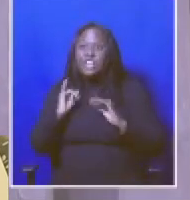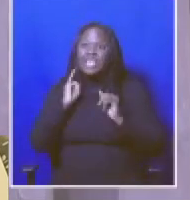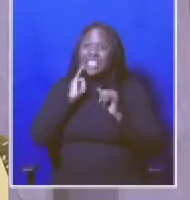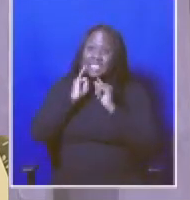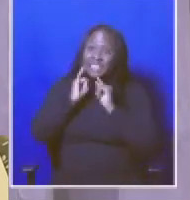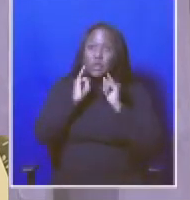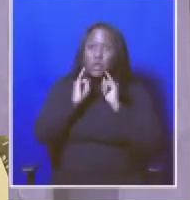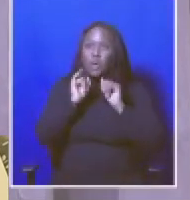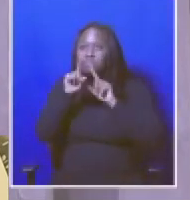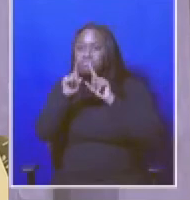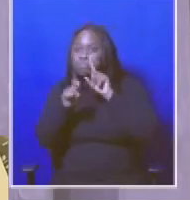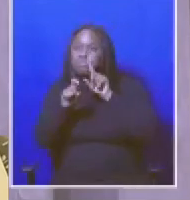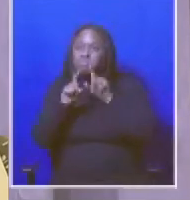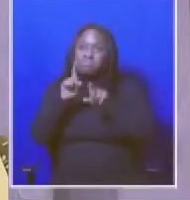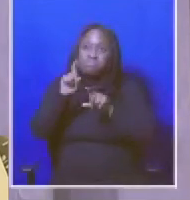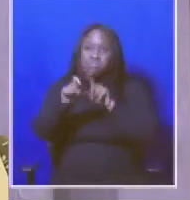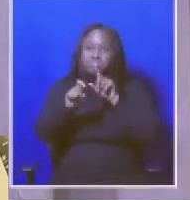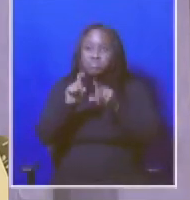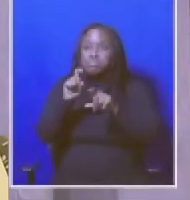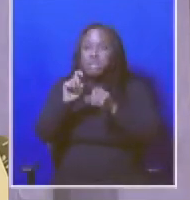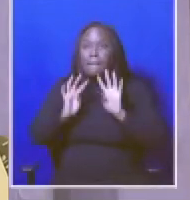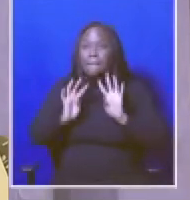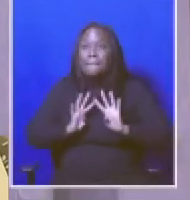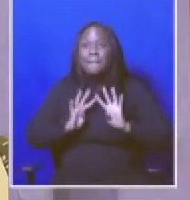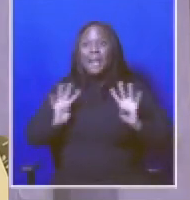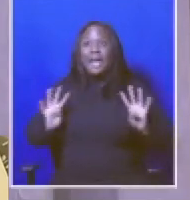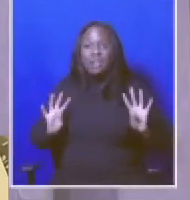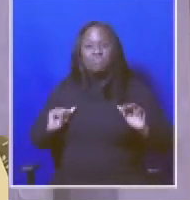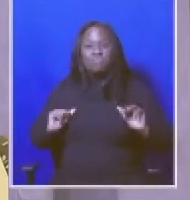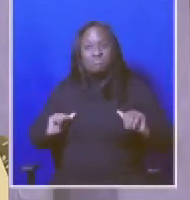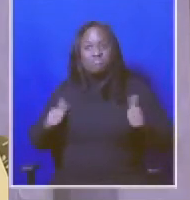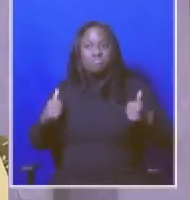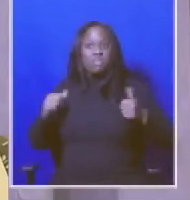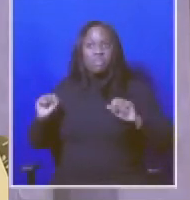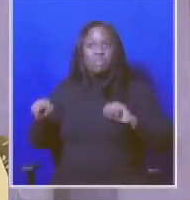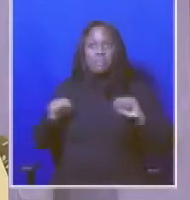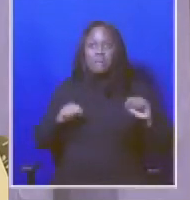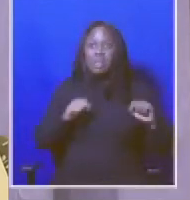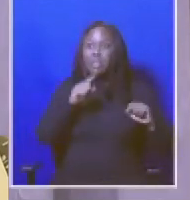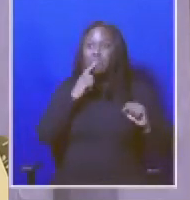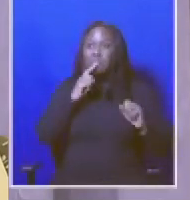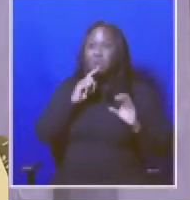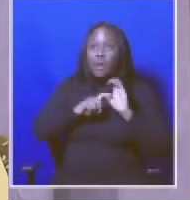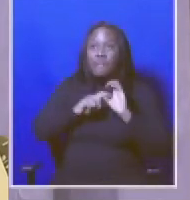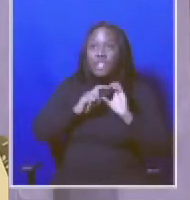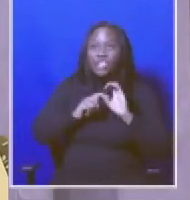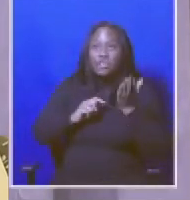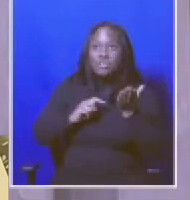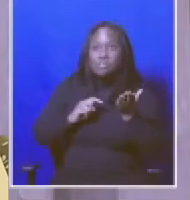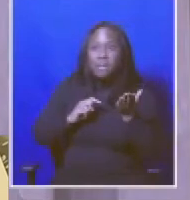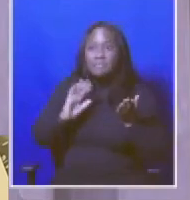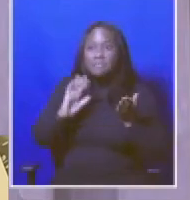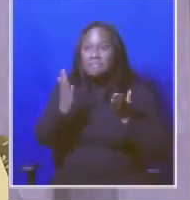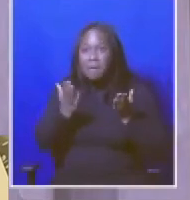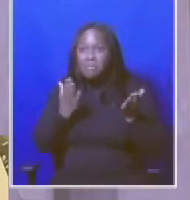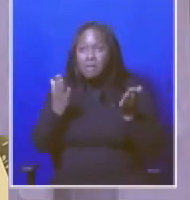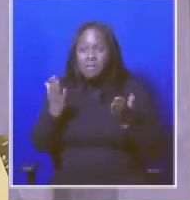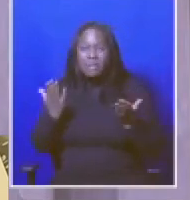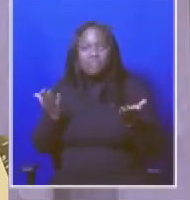interviewed by the most competent people there to produce their qualifications.